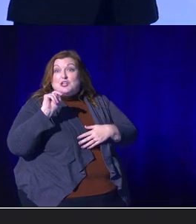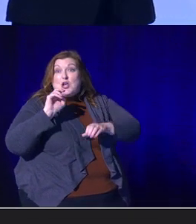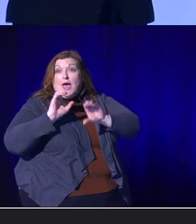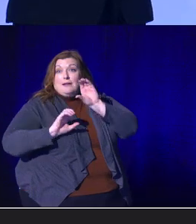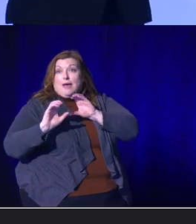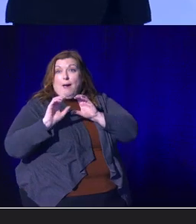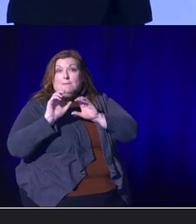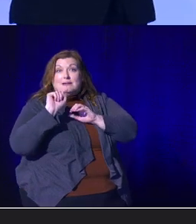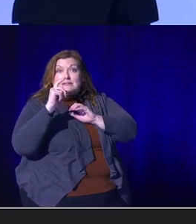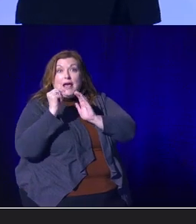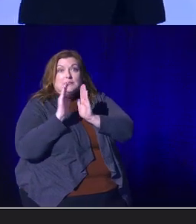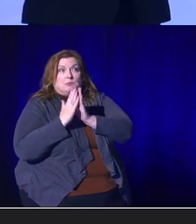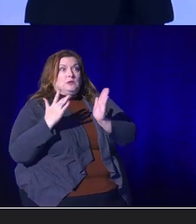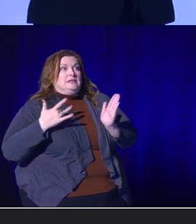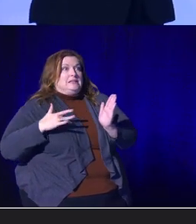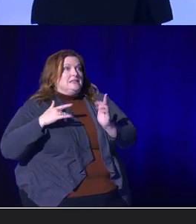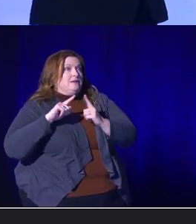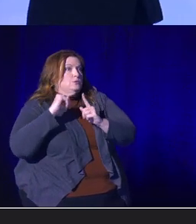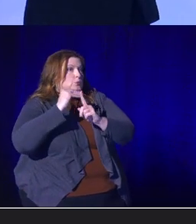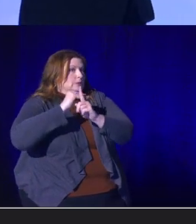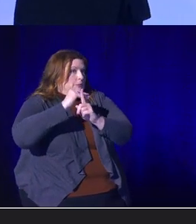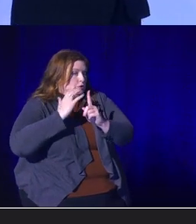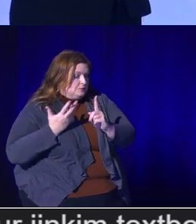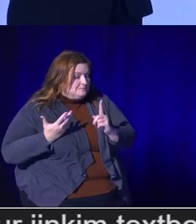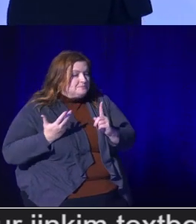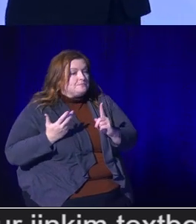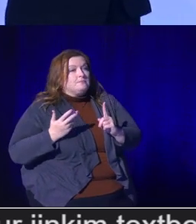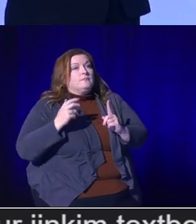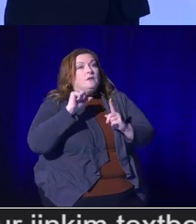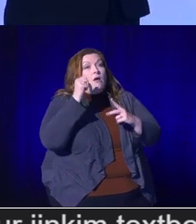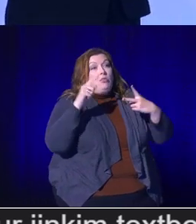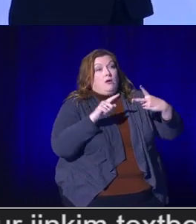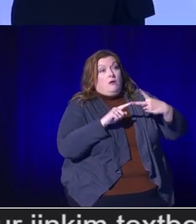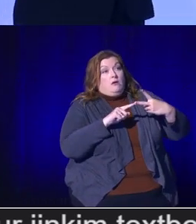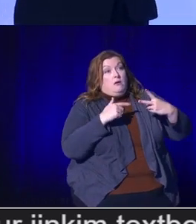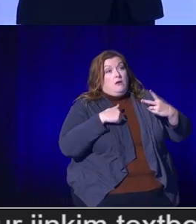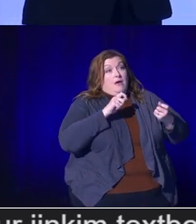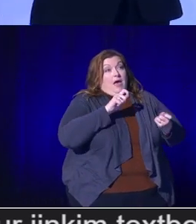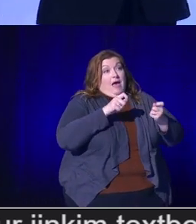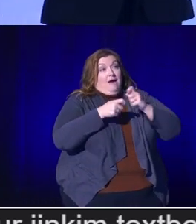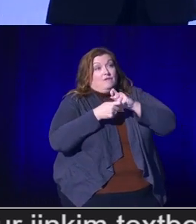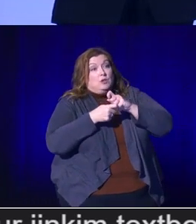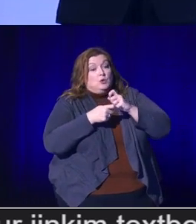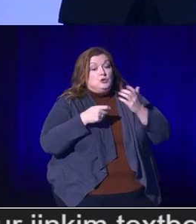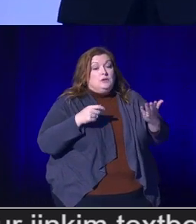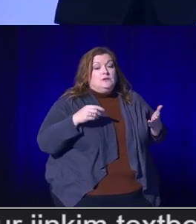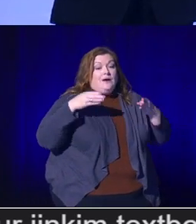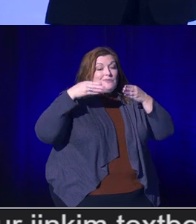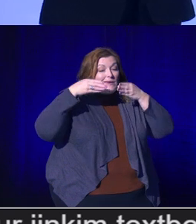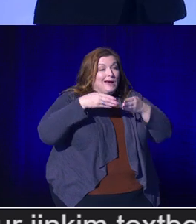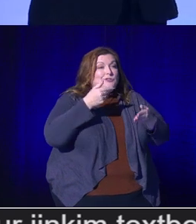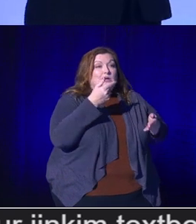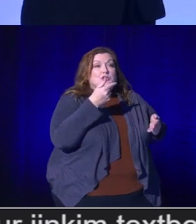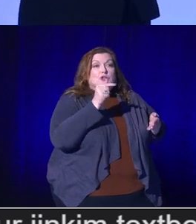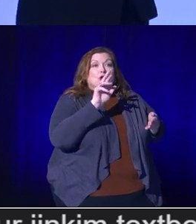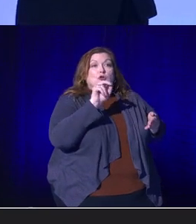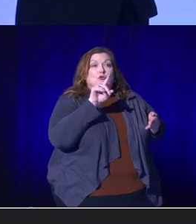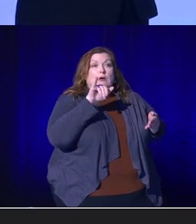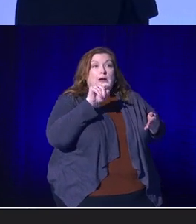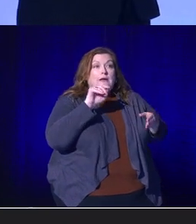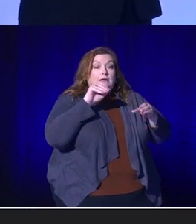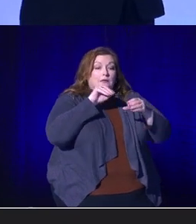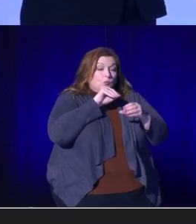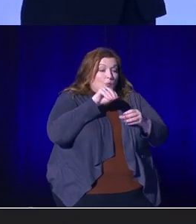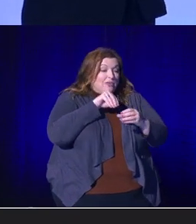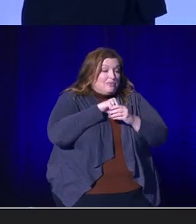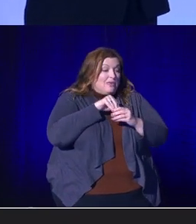to temperature. The other thing that could happen is we have the evolution of a concentration gradient within the electrolyte. The ions are